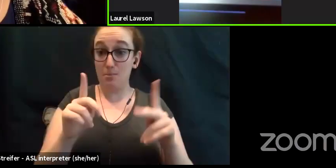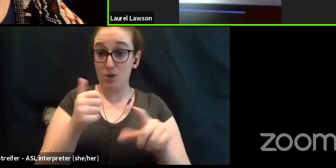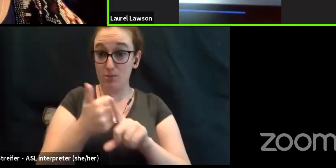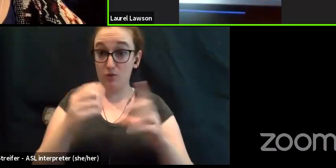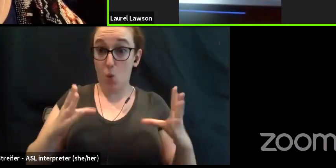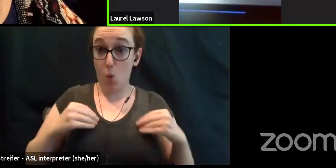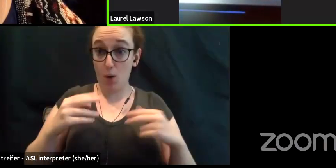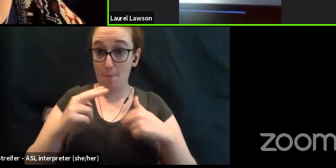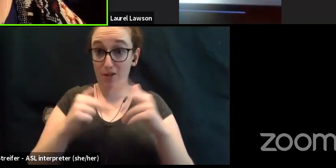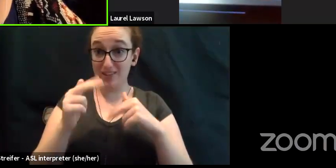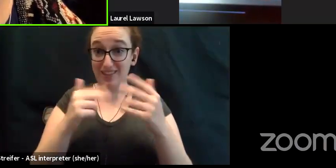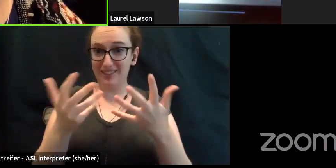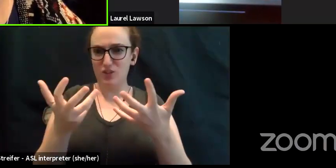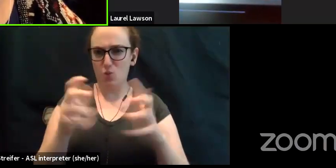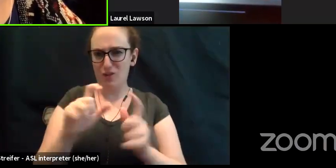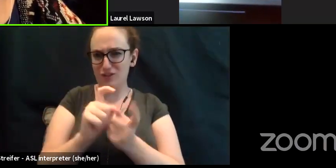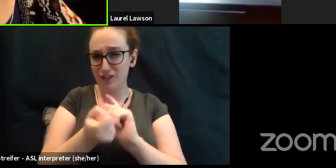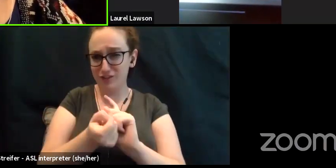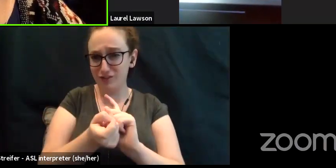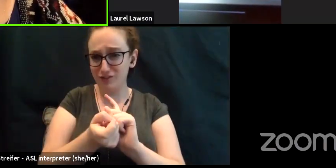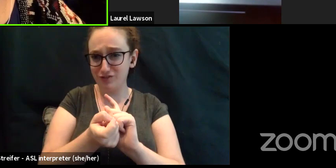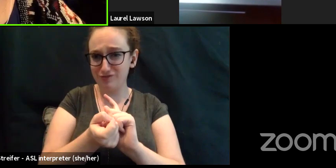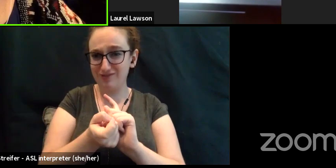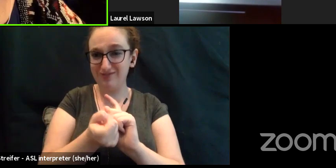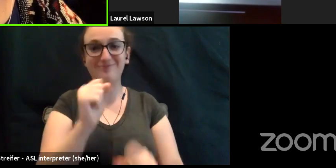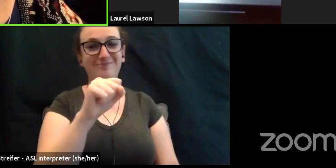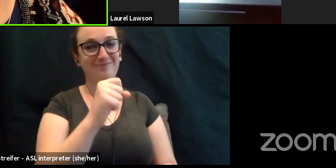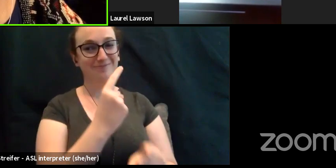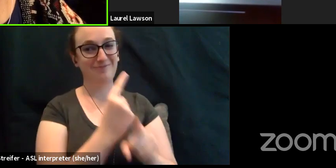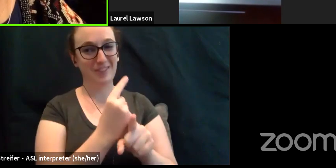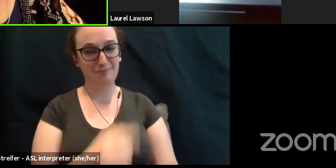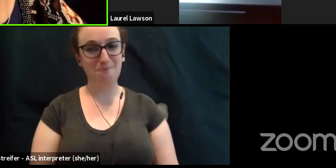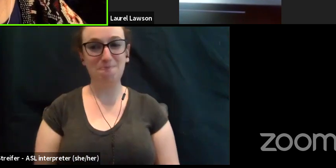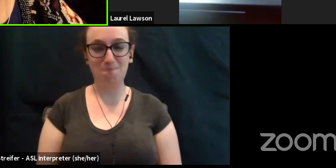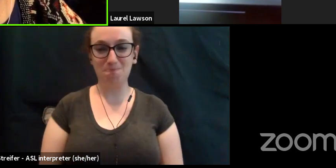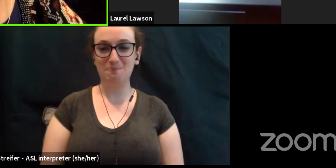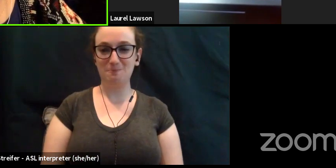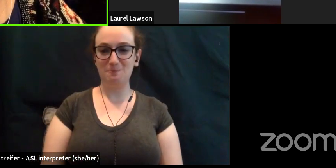it. Yes. Yeah, that's very true.